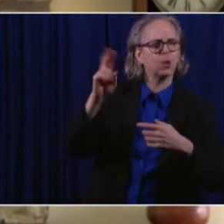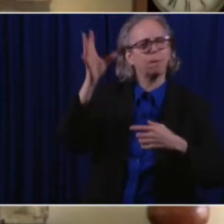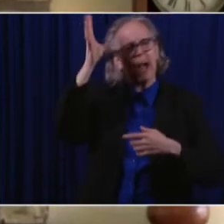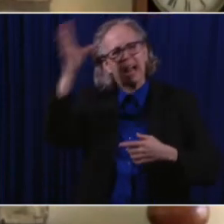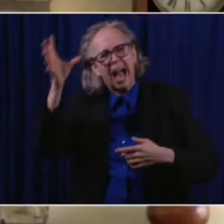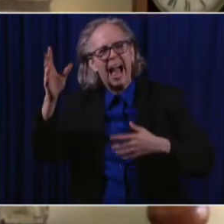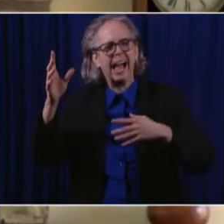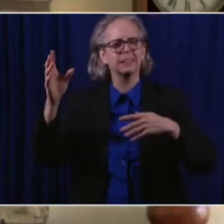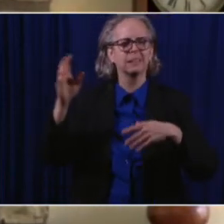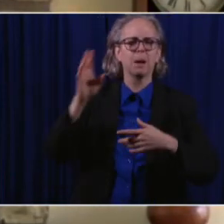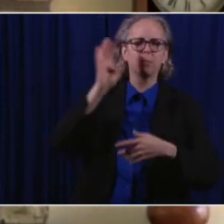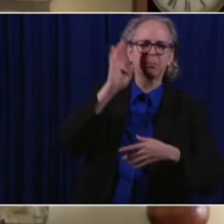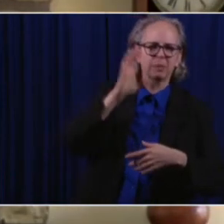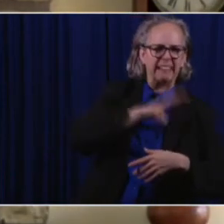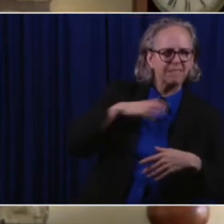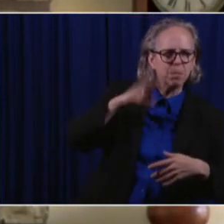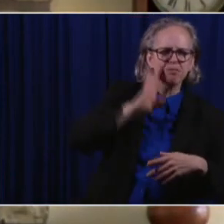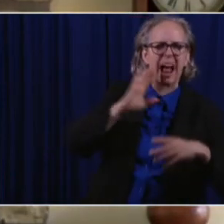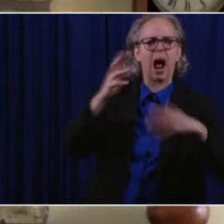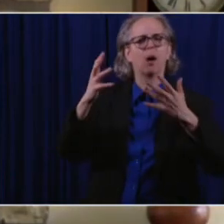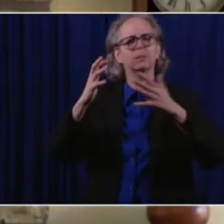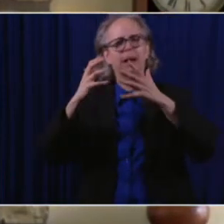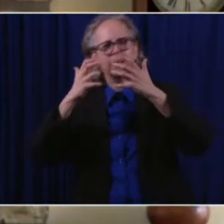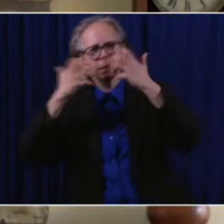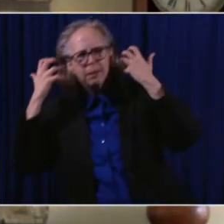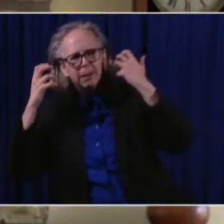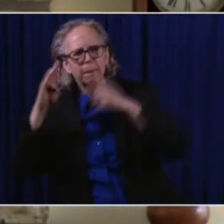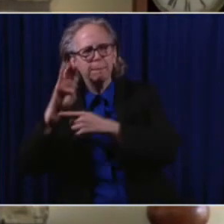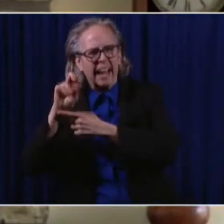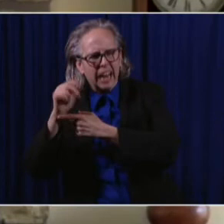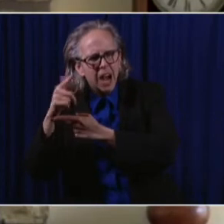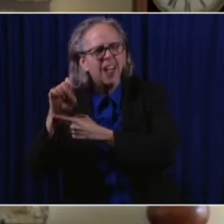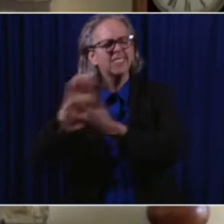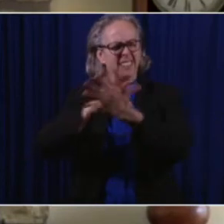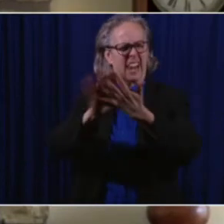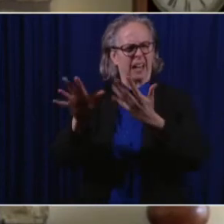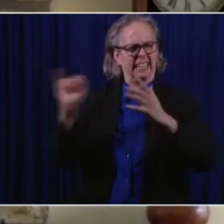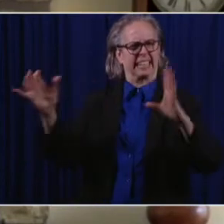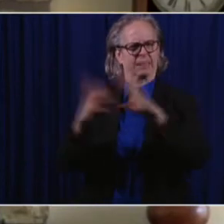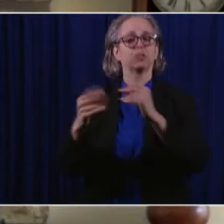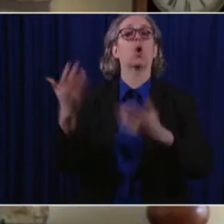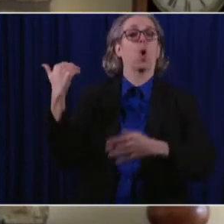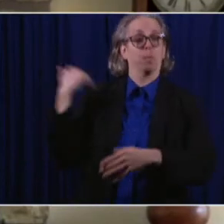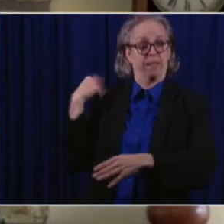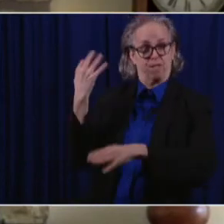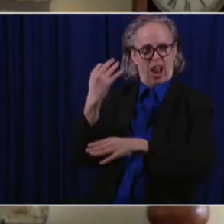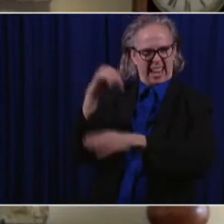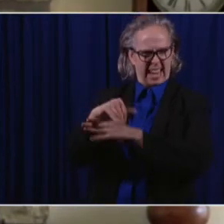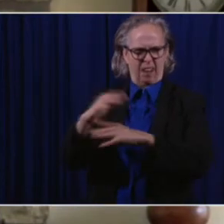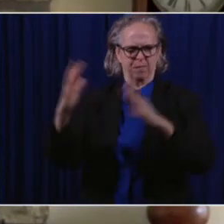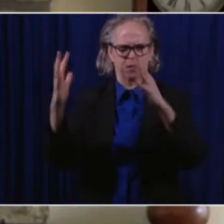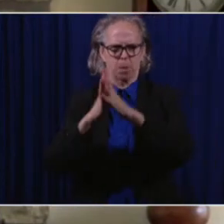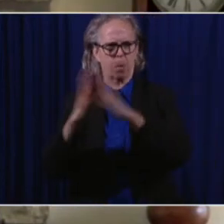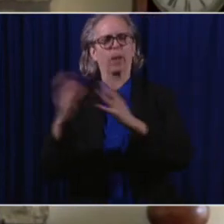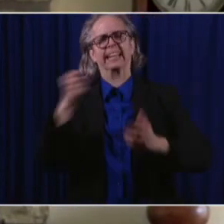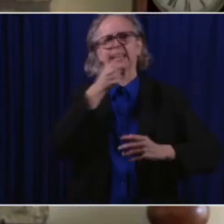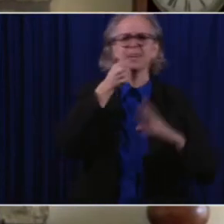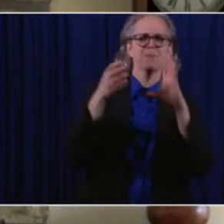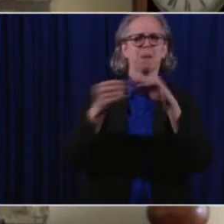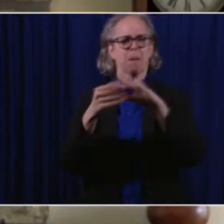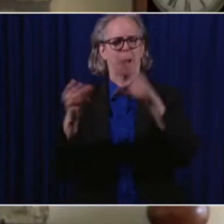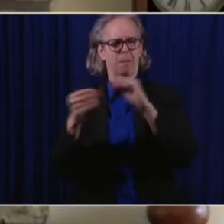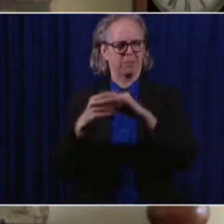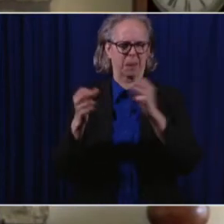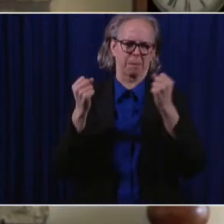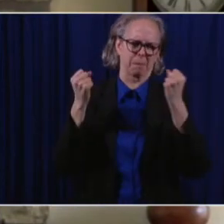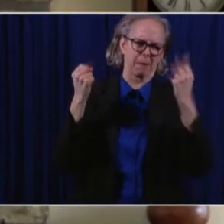and what he also does so very, very well is Friday night football. And there's been many a high school